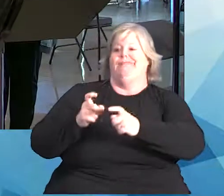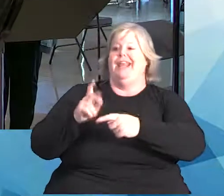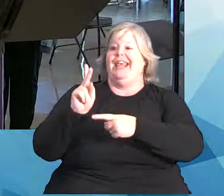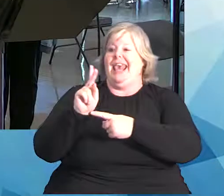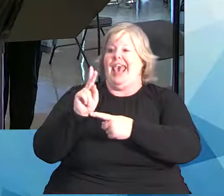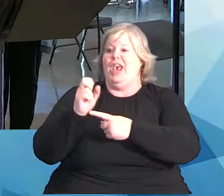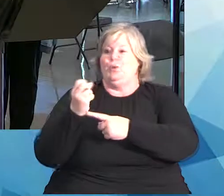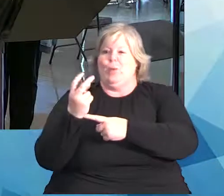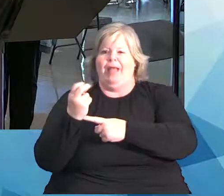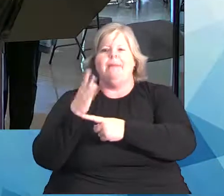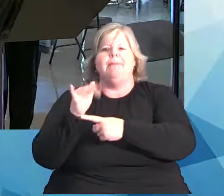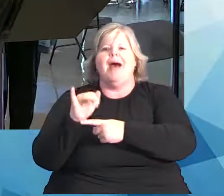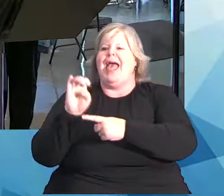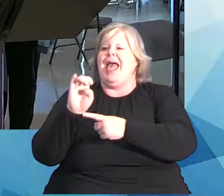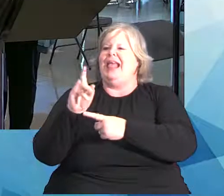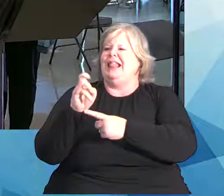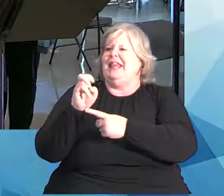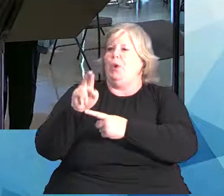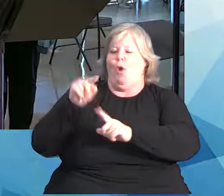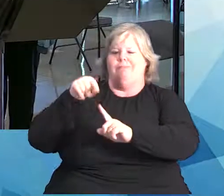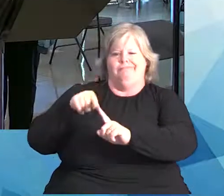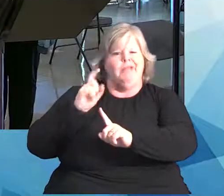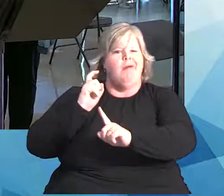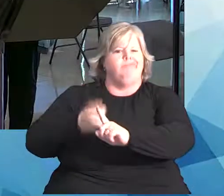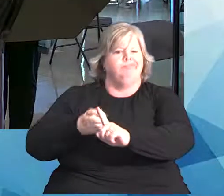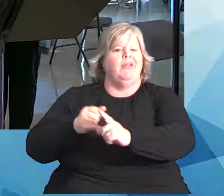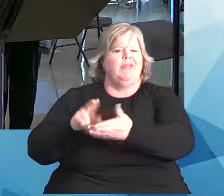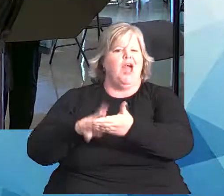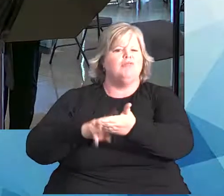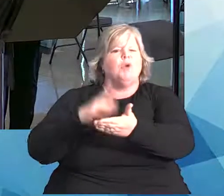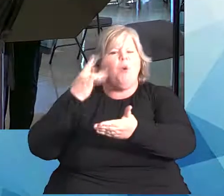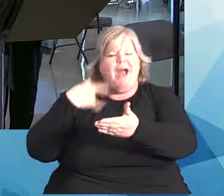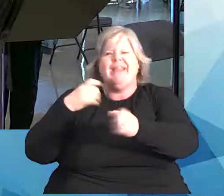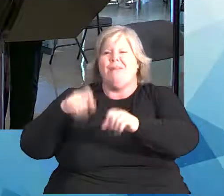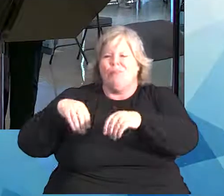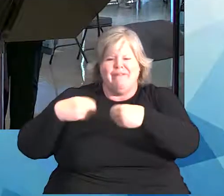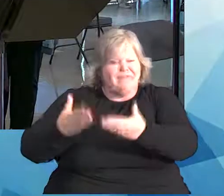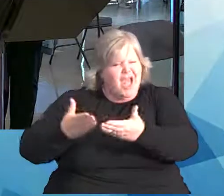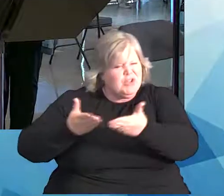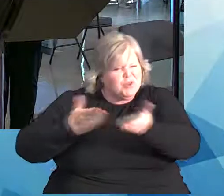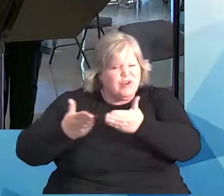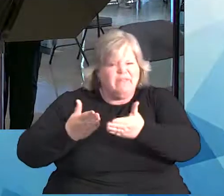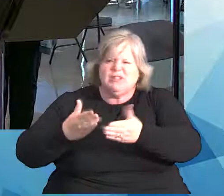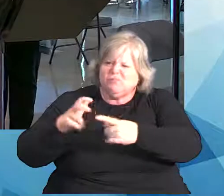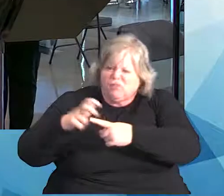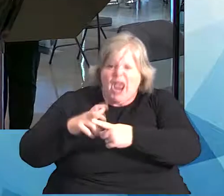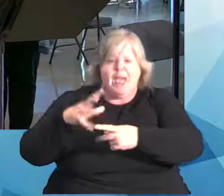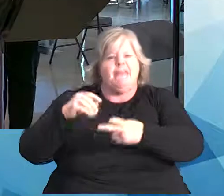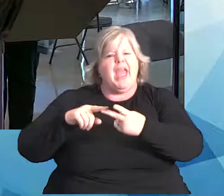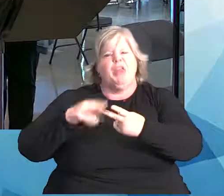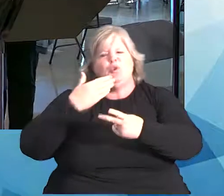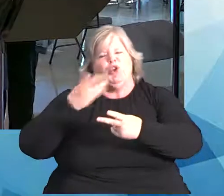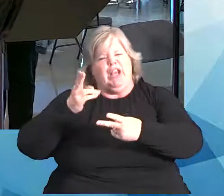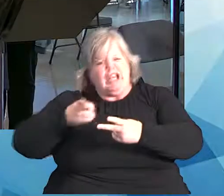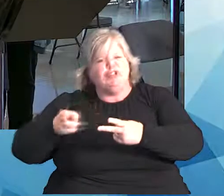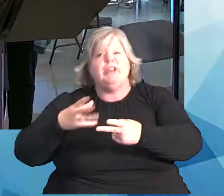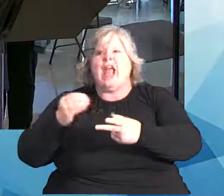K-12 was awarded the contract based on their ability to provide services, their company history, as well as cost of the contract.